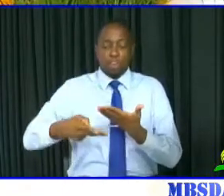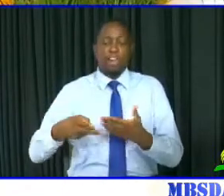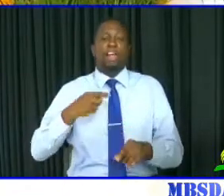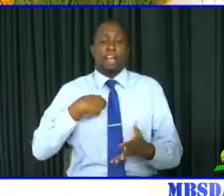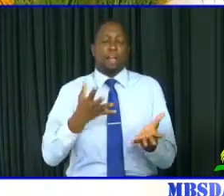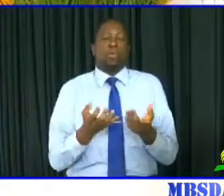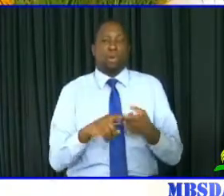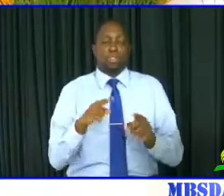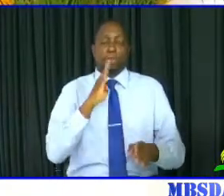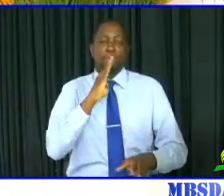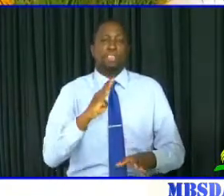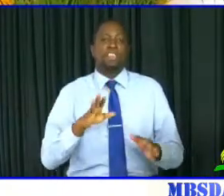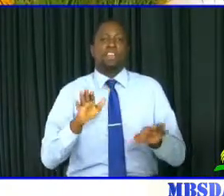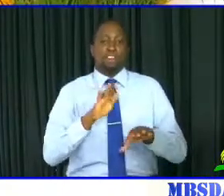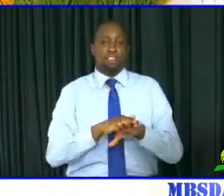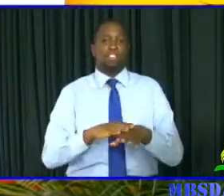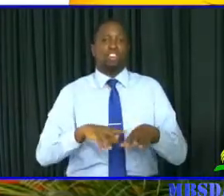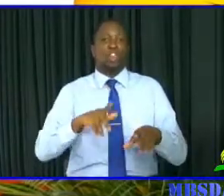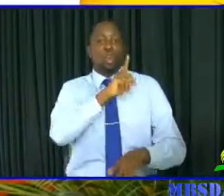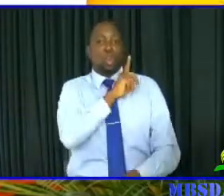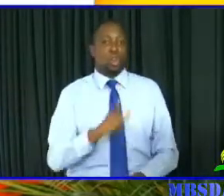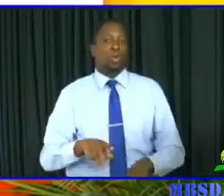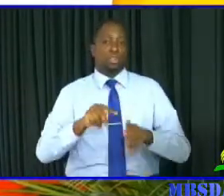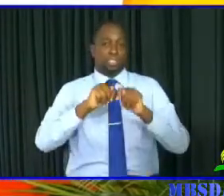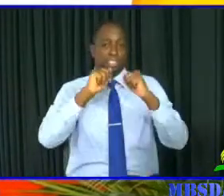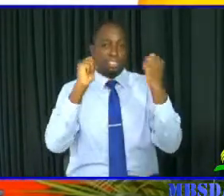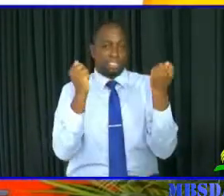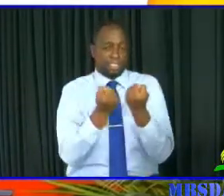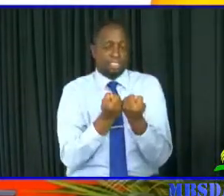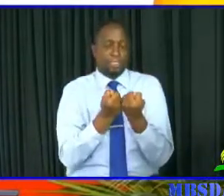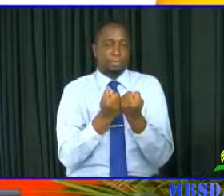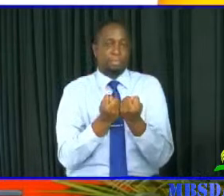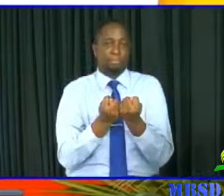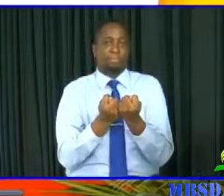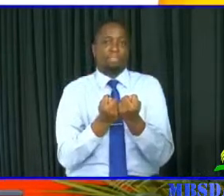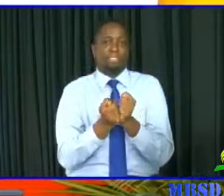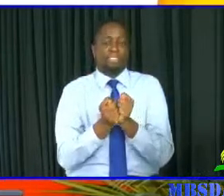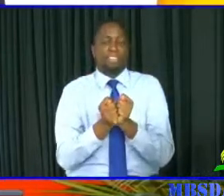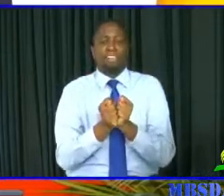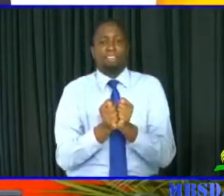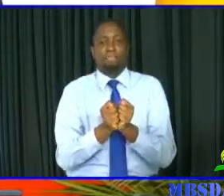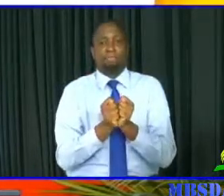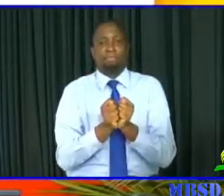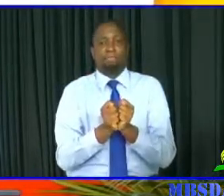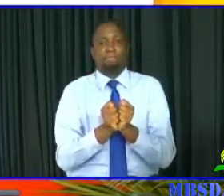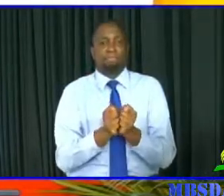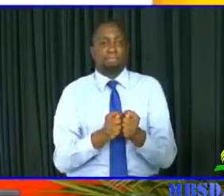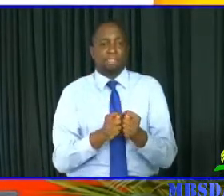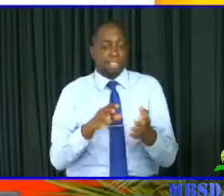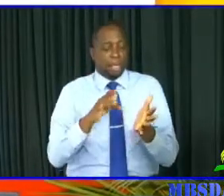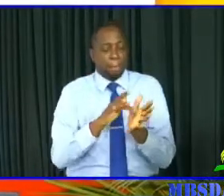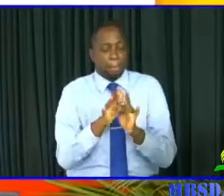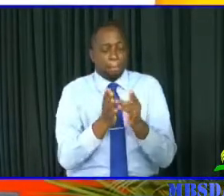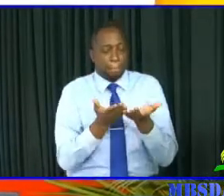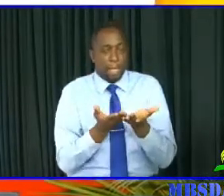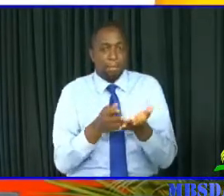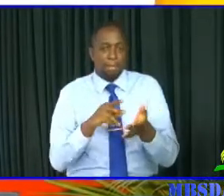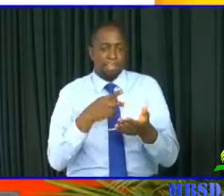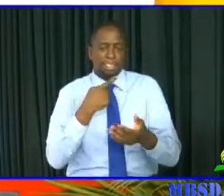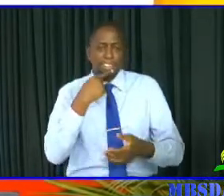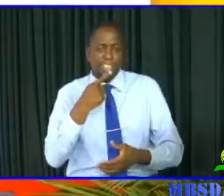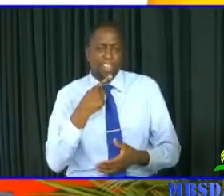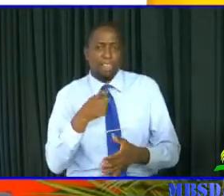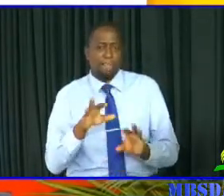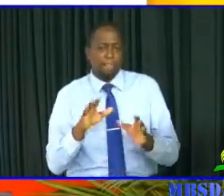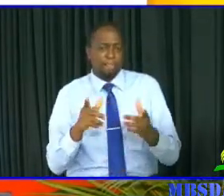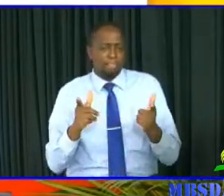the Lord's side. Oh, my beloved brothers and sisters, the text clearly says, few find the narrow gate and many